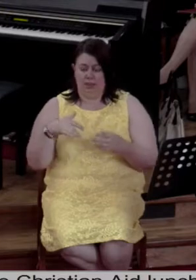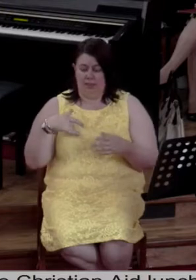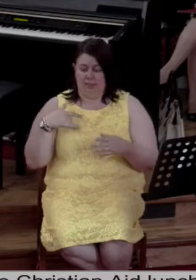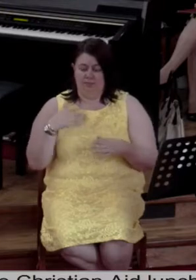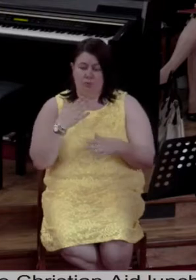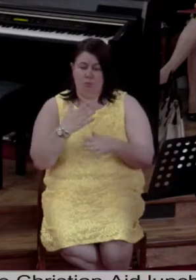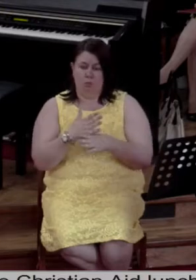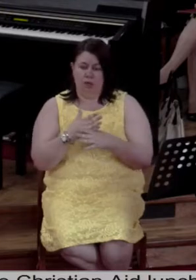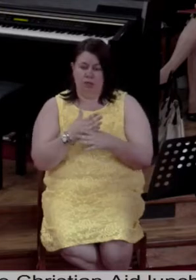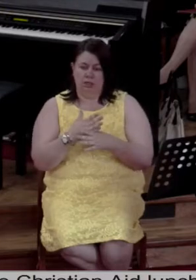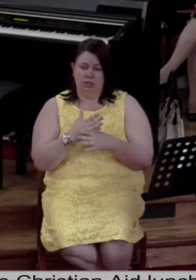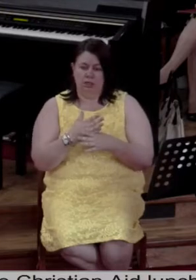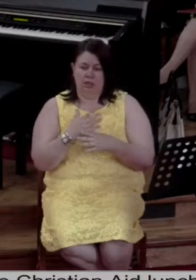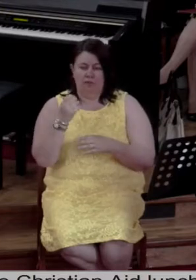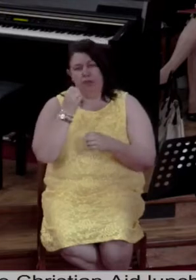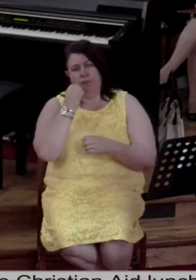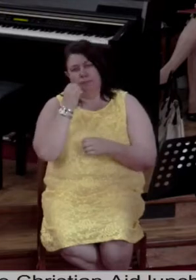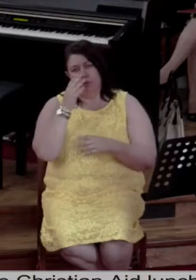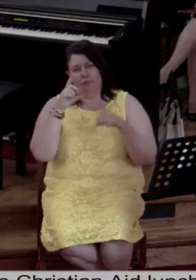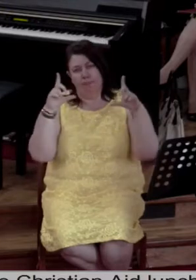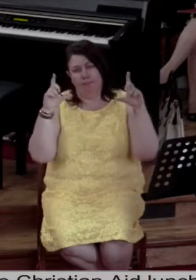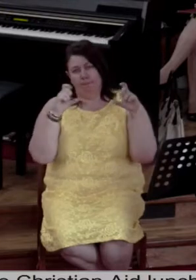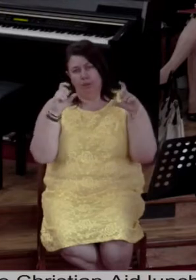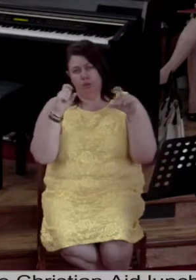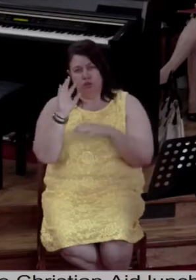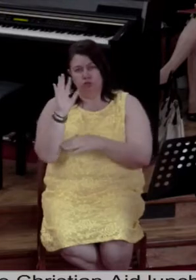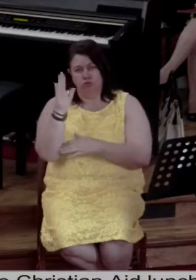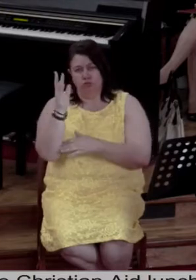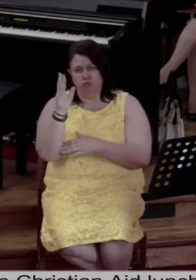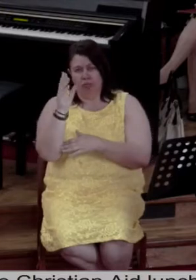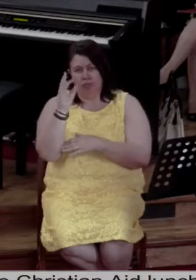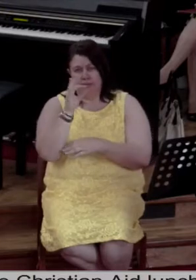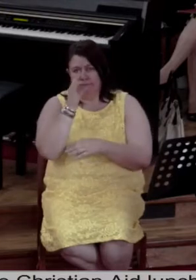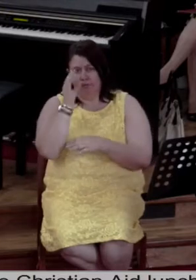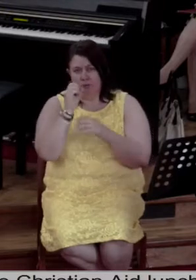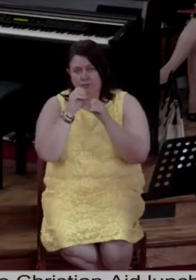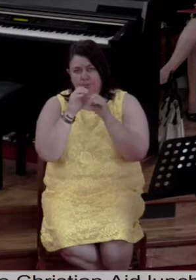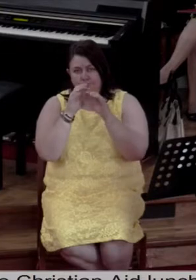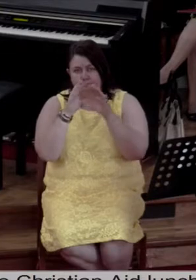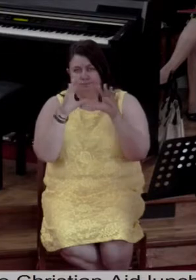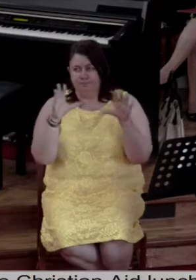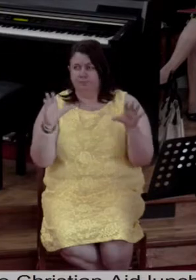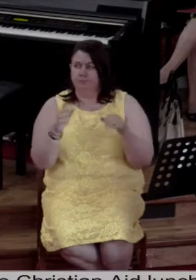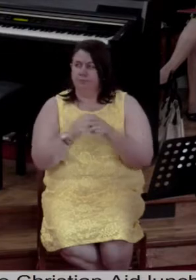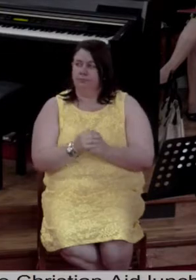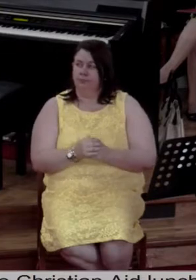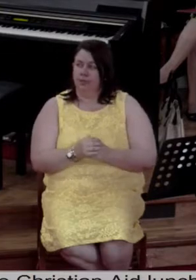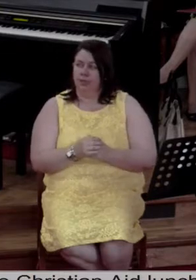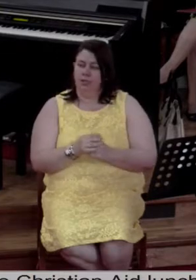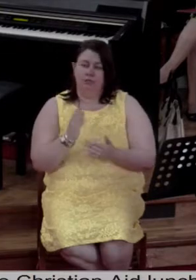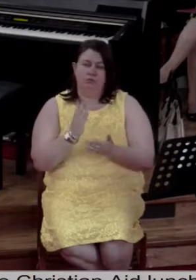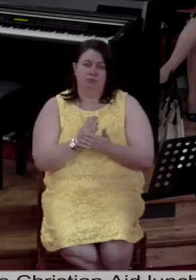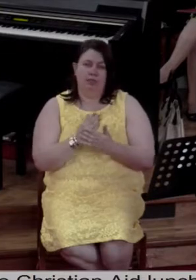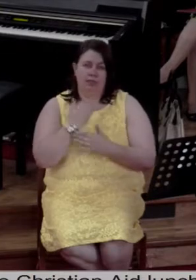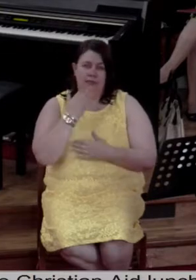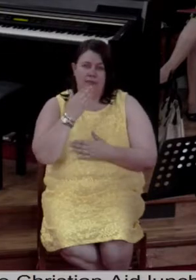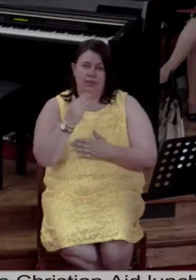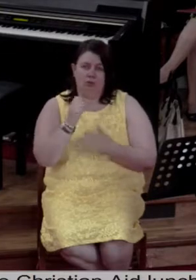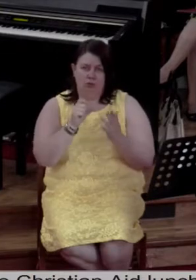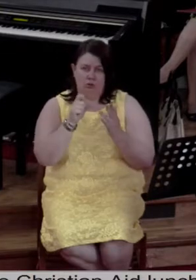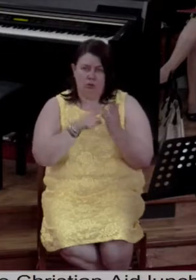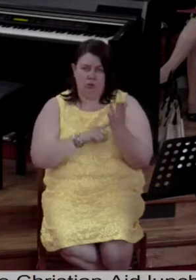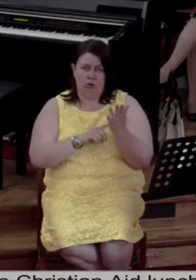beautiful picture of the blossom and the trees, and many thanks to Linda Irvin and Colin Weir for putting the work in to produce